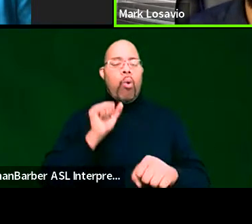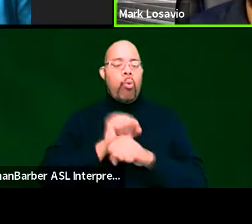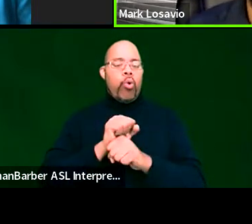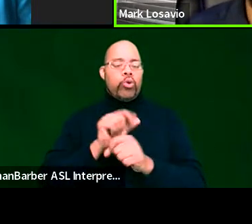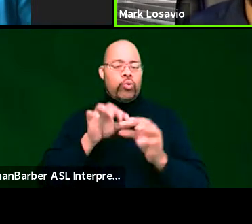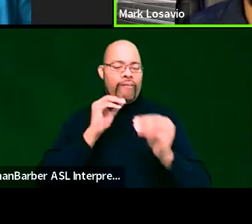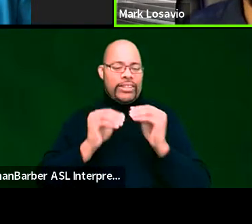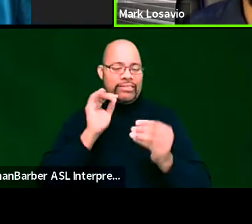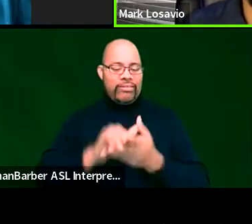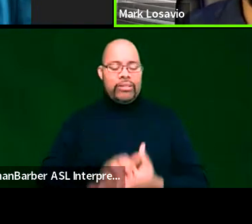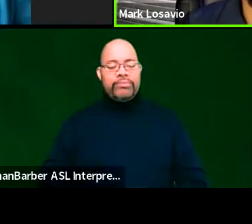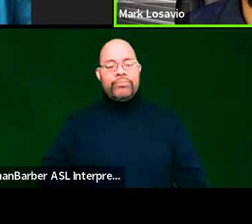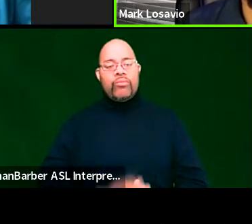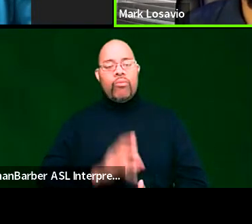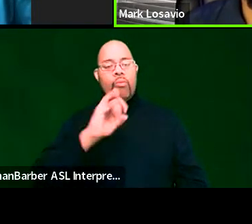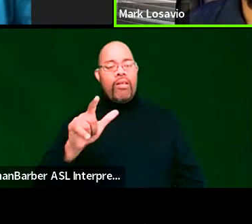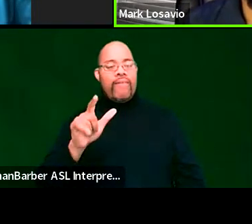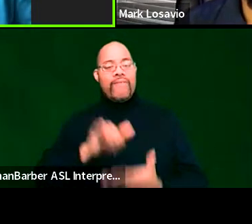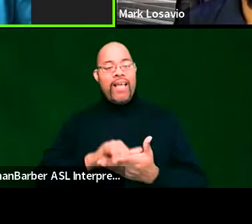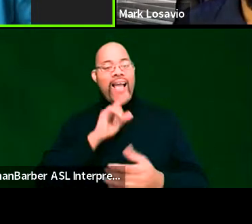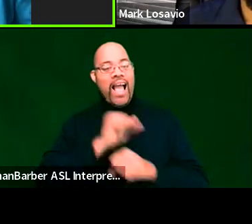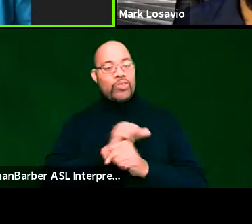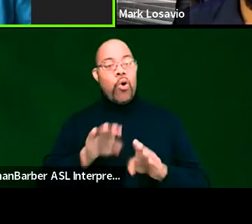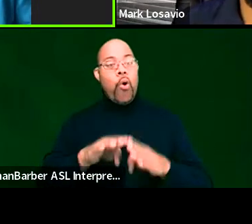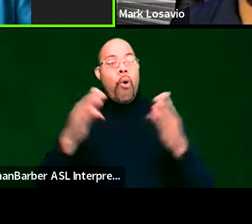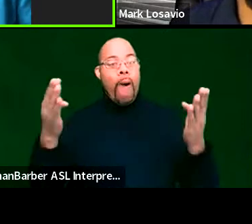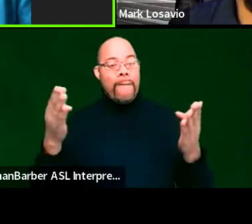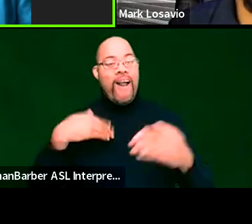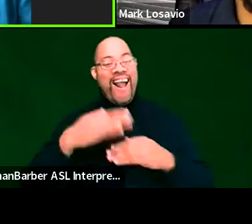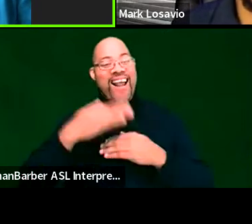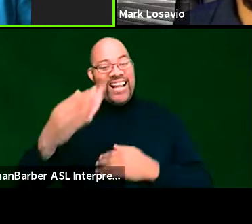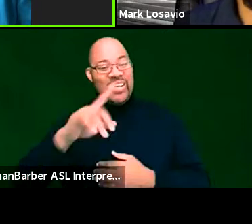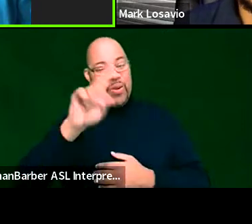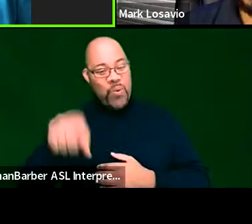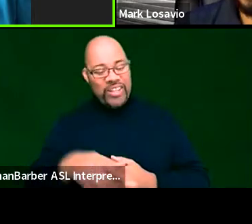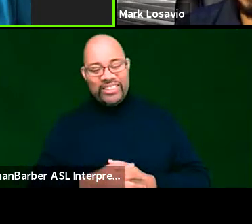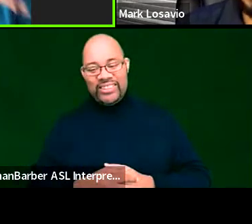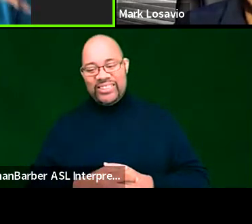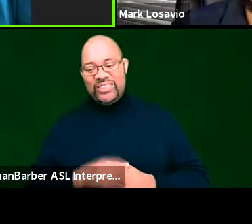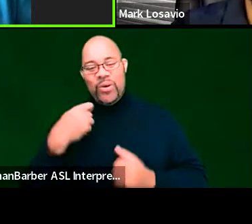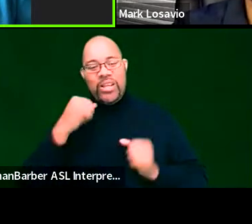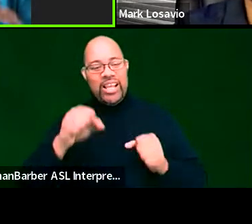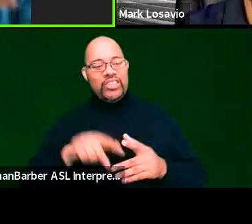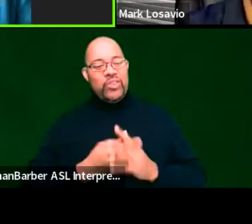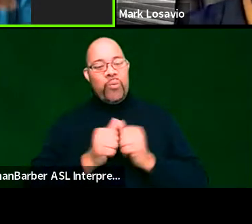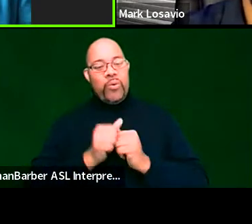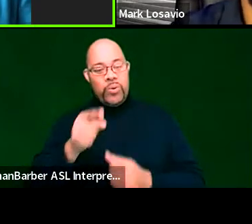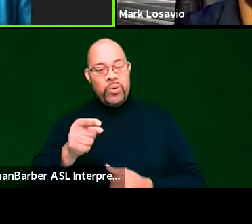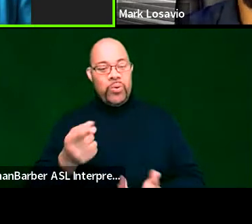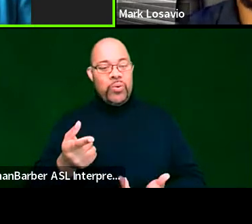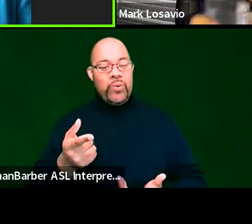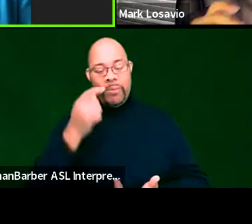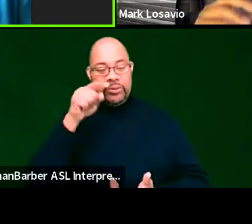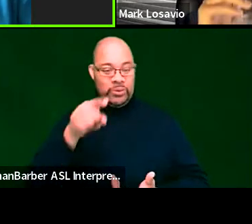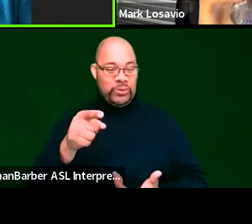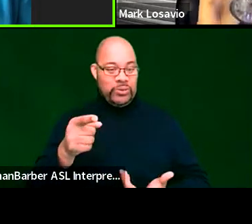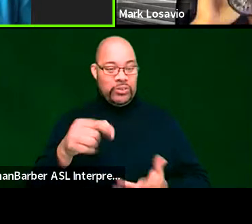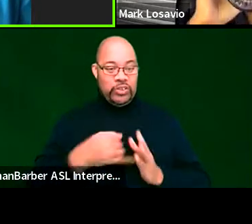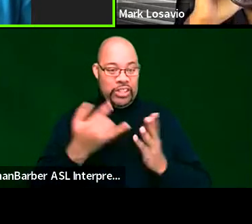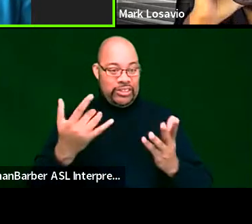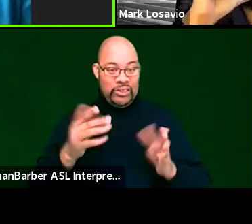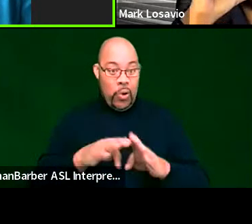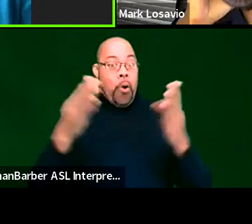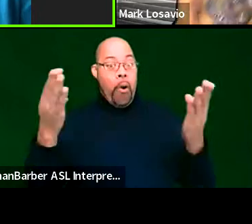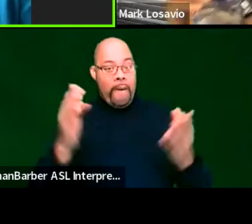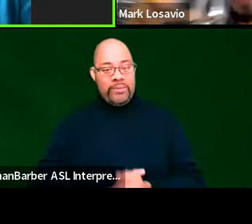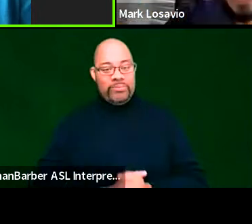fix. Well, that actually opens up our next question. And so we can start with you because you just opened